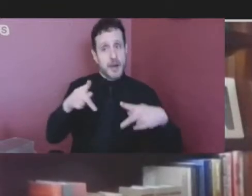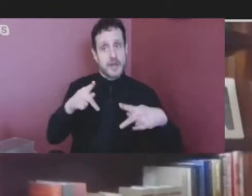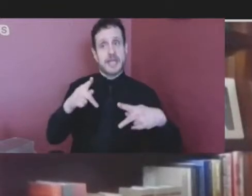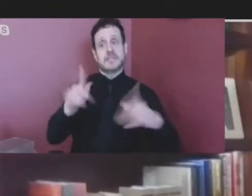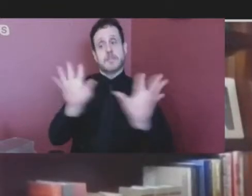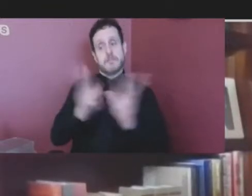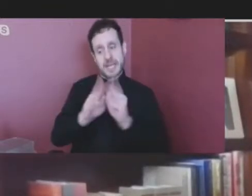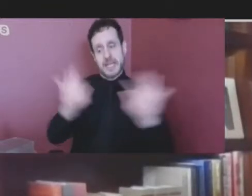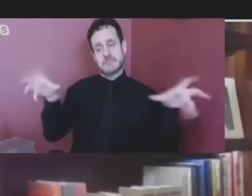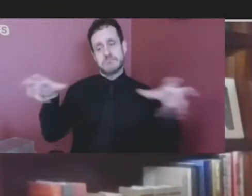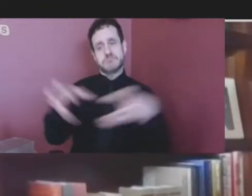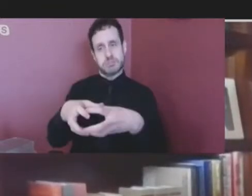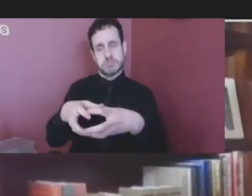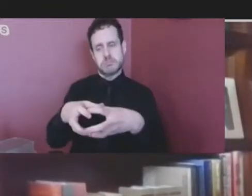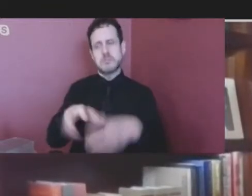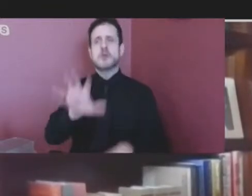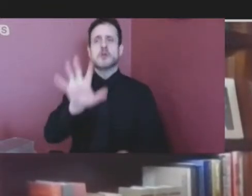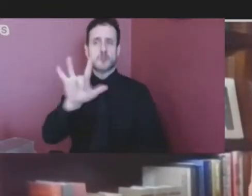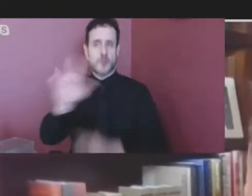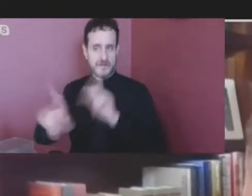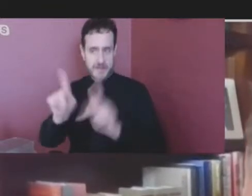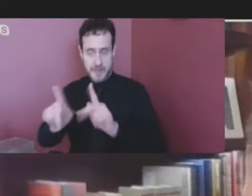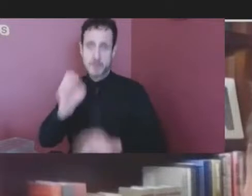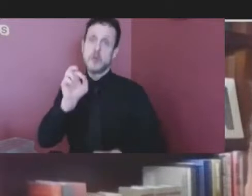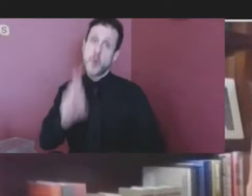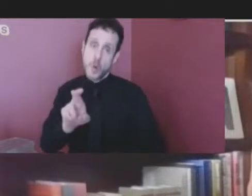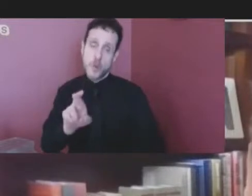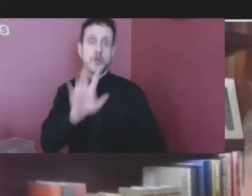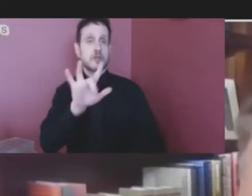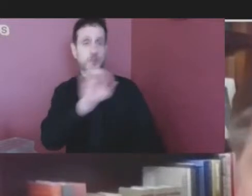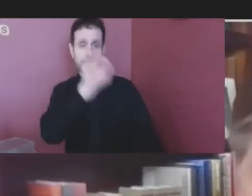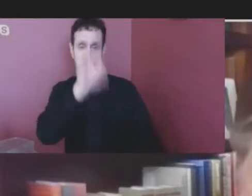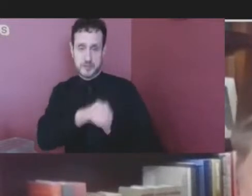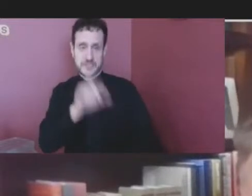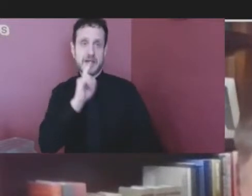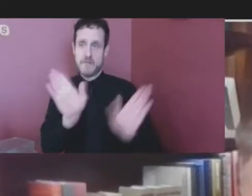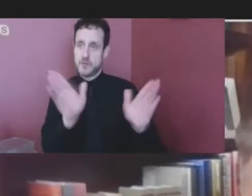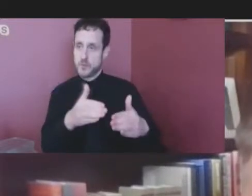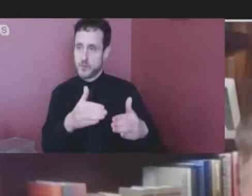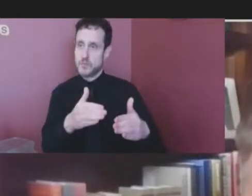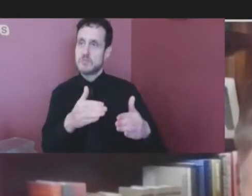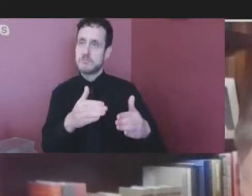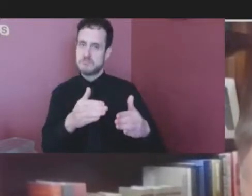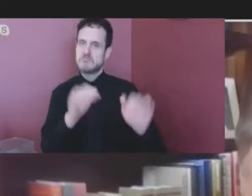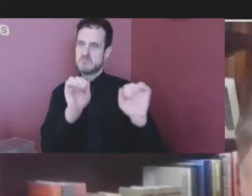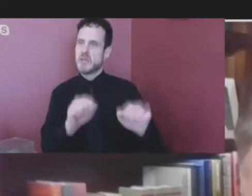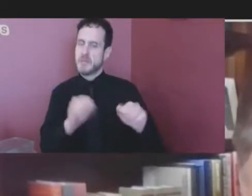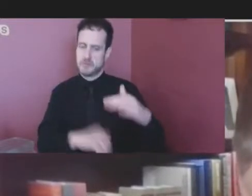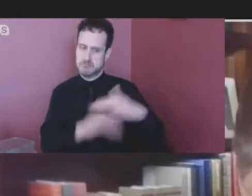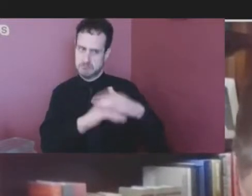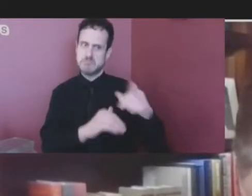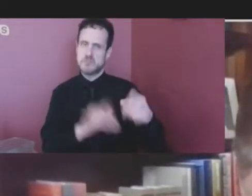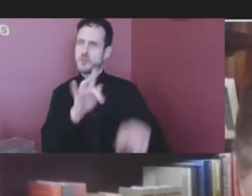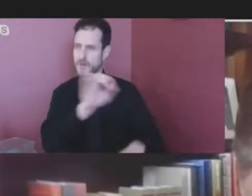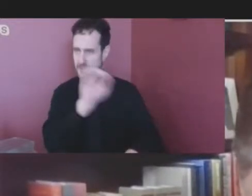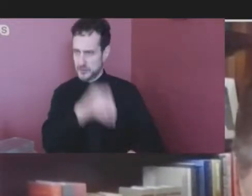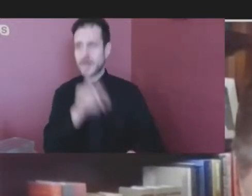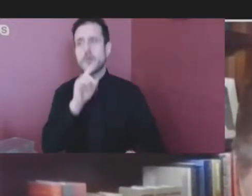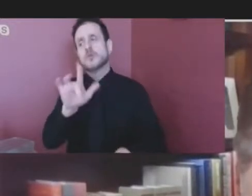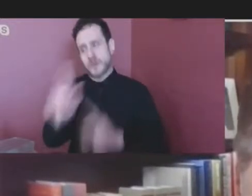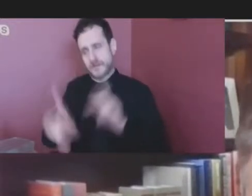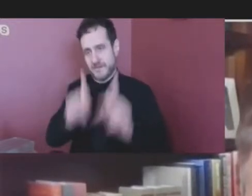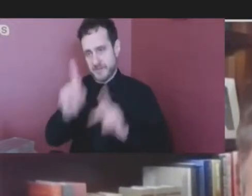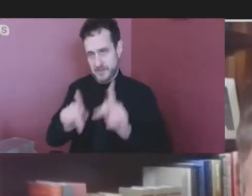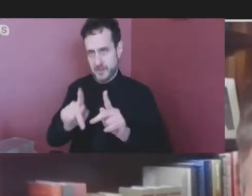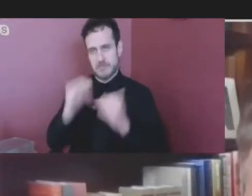individuals or 25% of overall capacity in other locations. In the coming days and